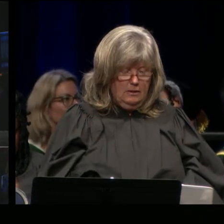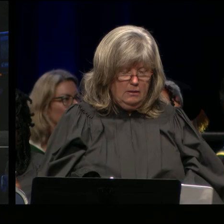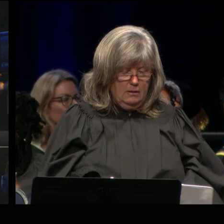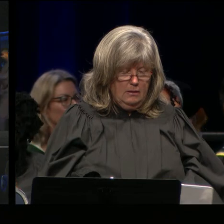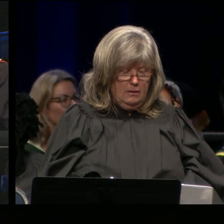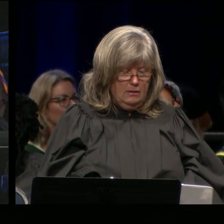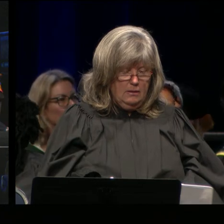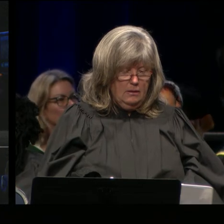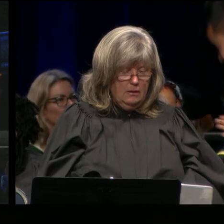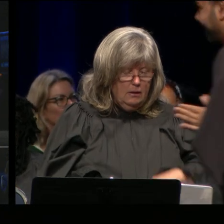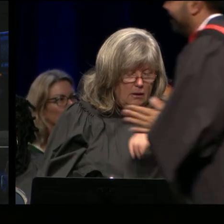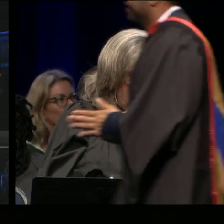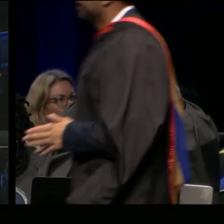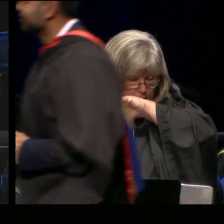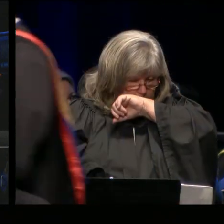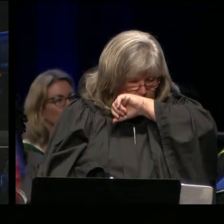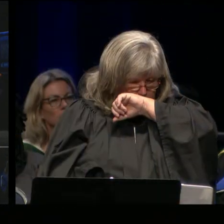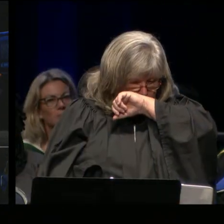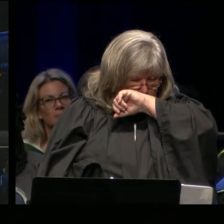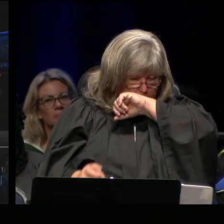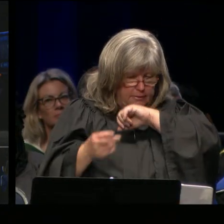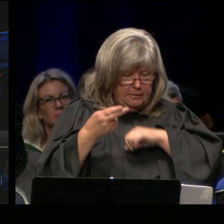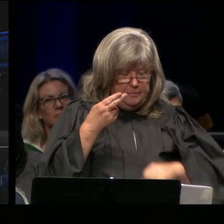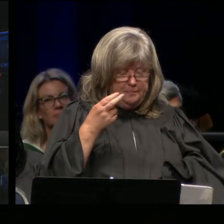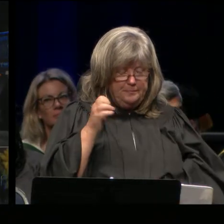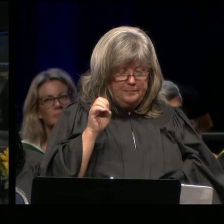Het Ratot.